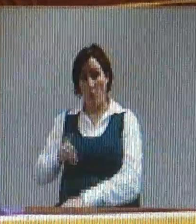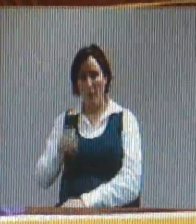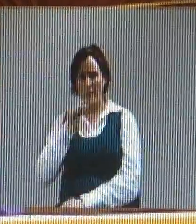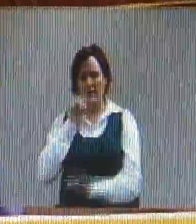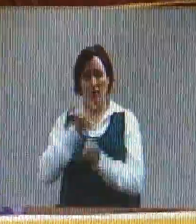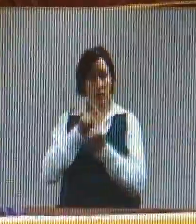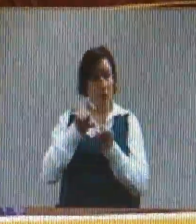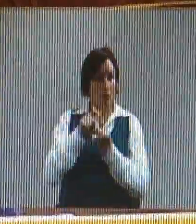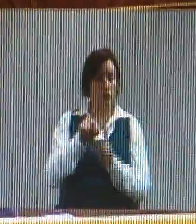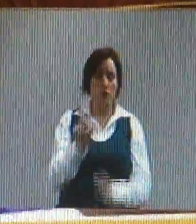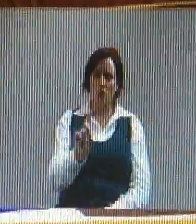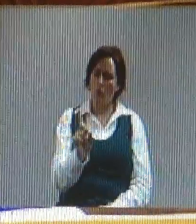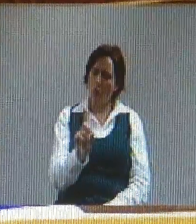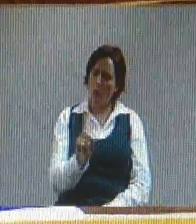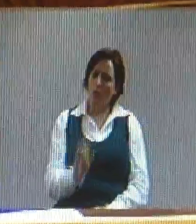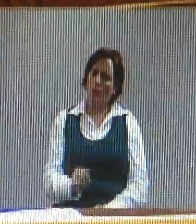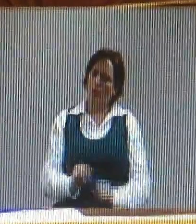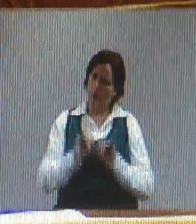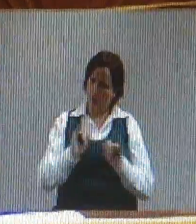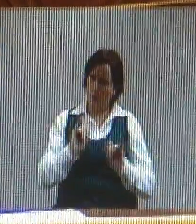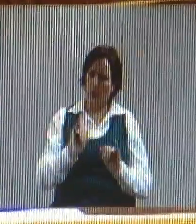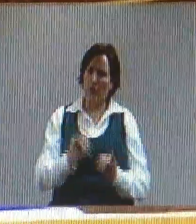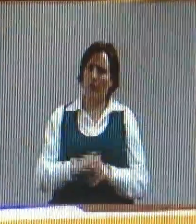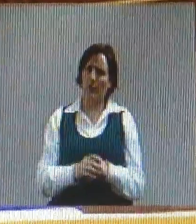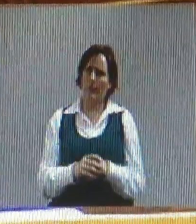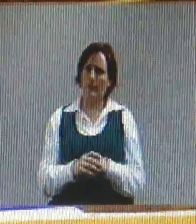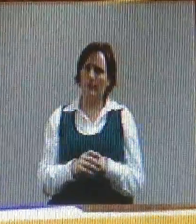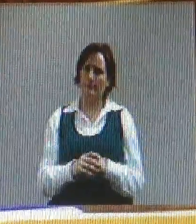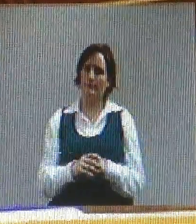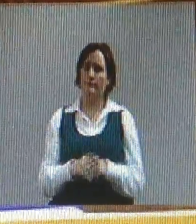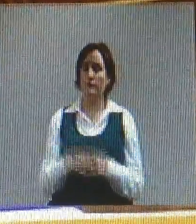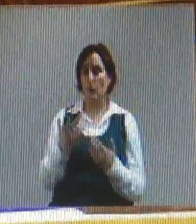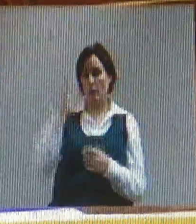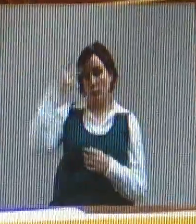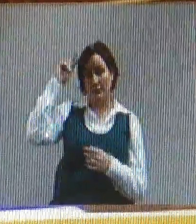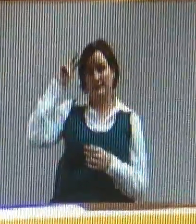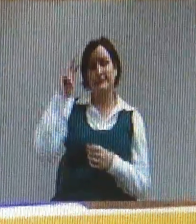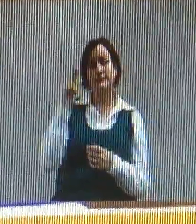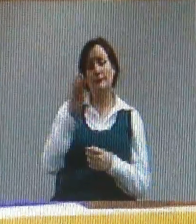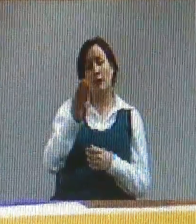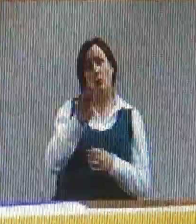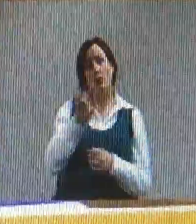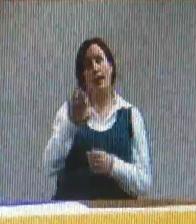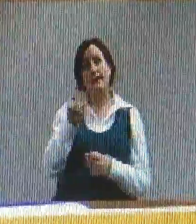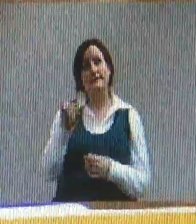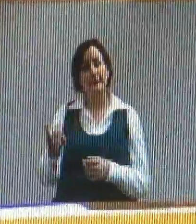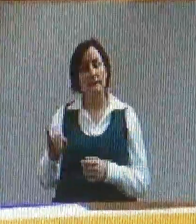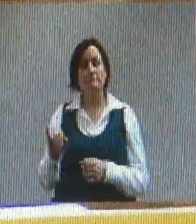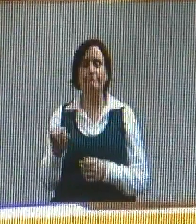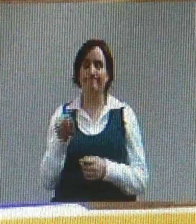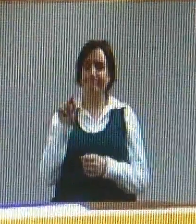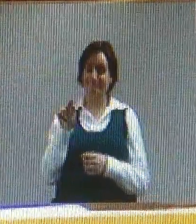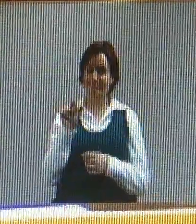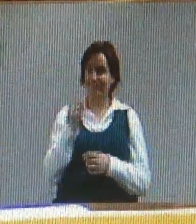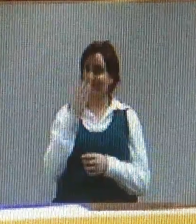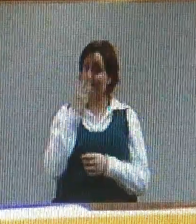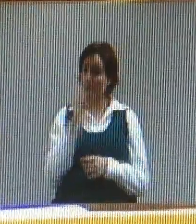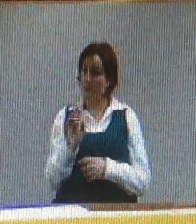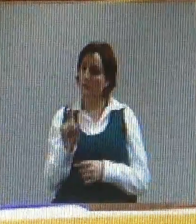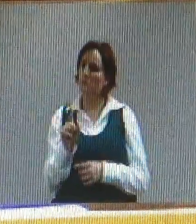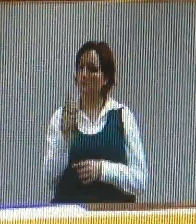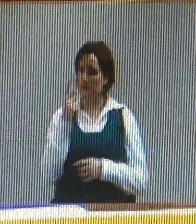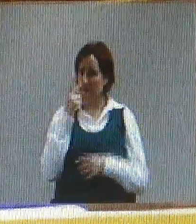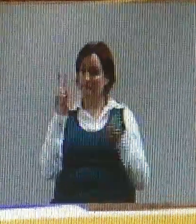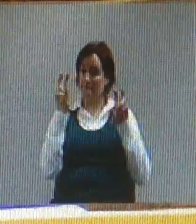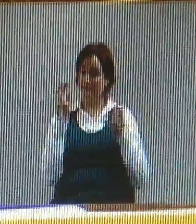pure evil, close quote. Prince Buthelezi enshrines the forward thinking that must begin to take shape